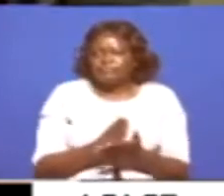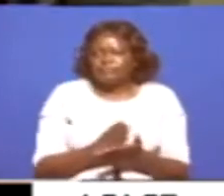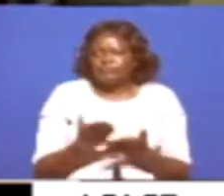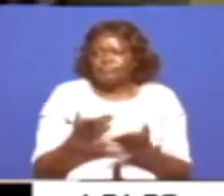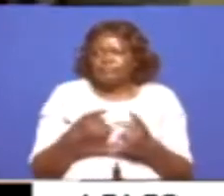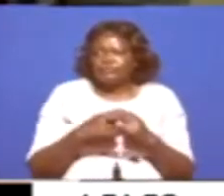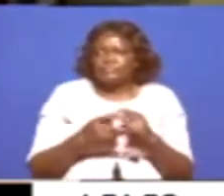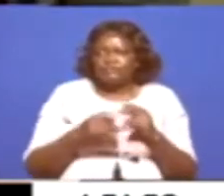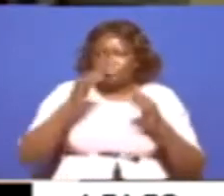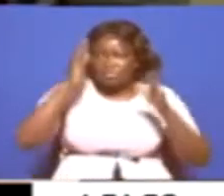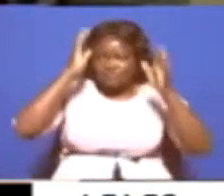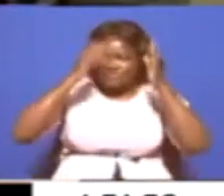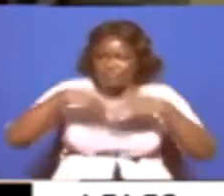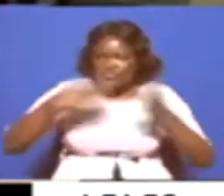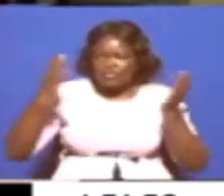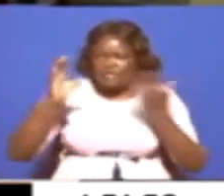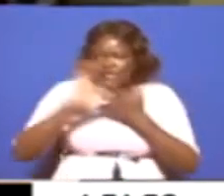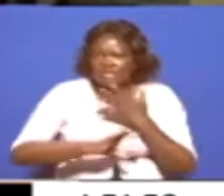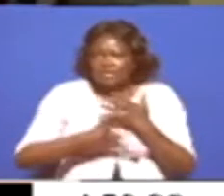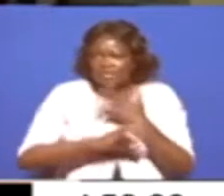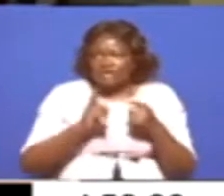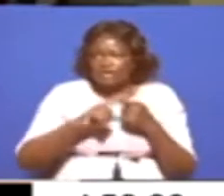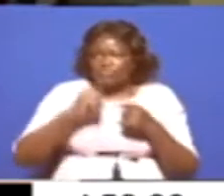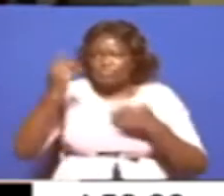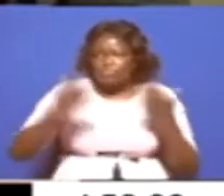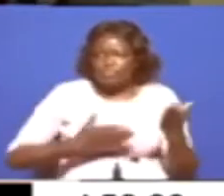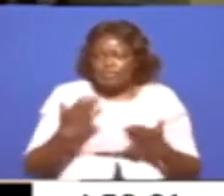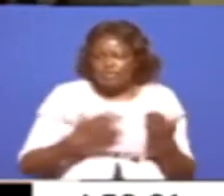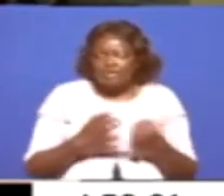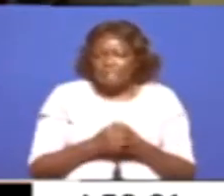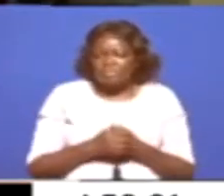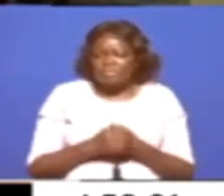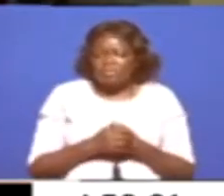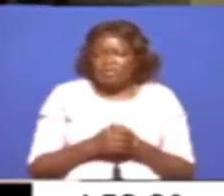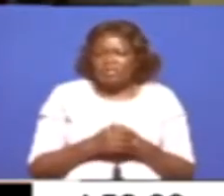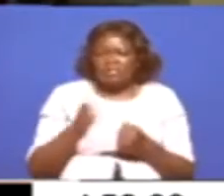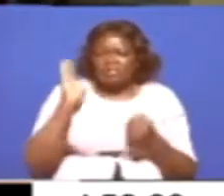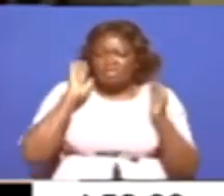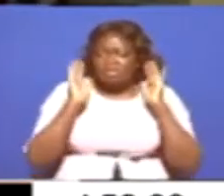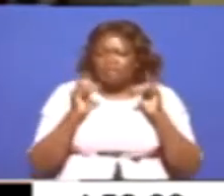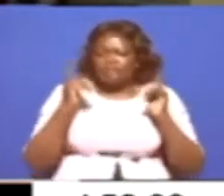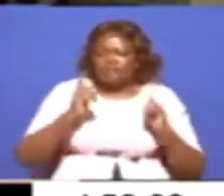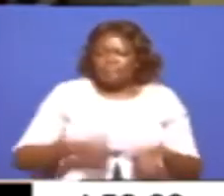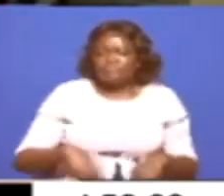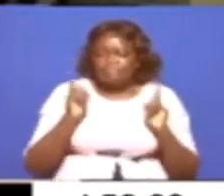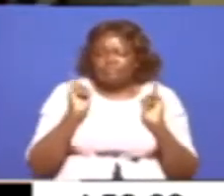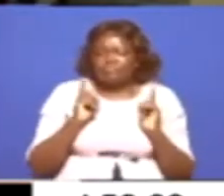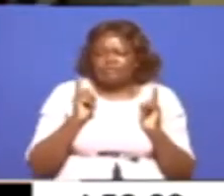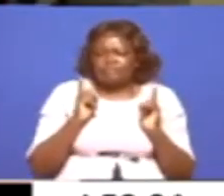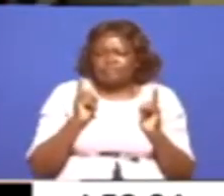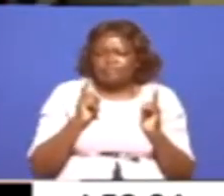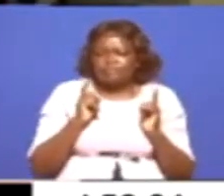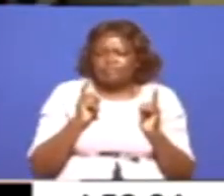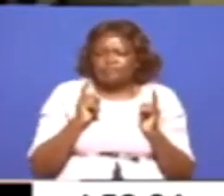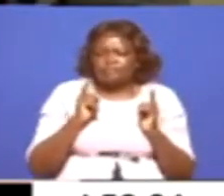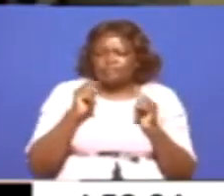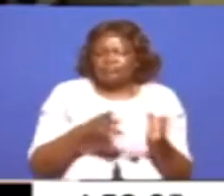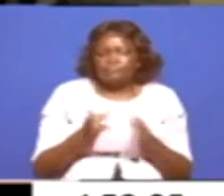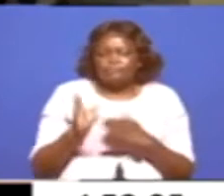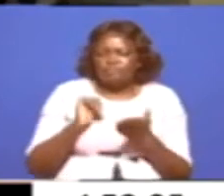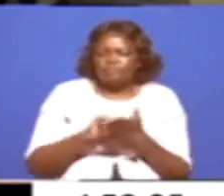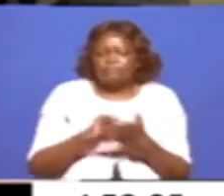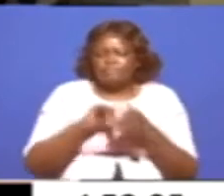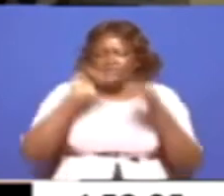hubs across the country to bring their ideas into successful journeys that can